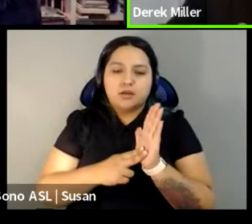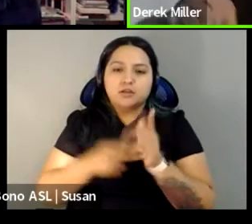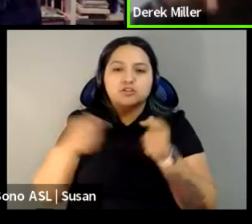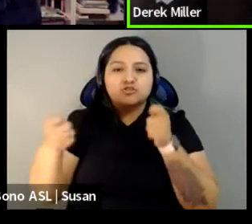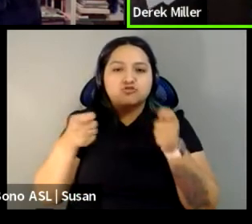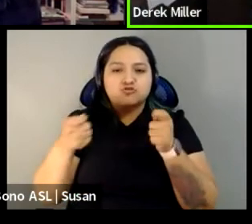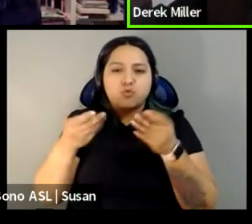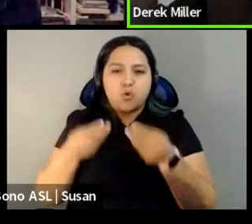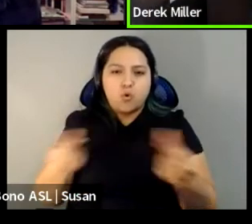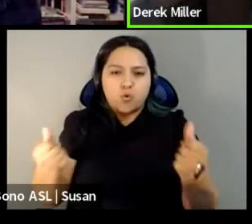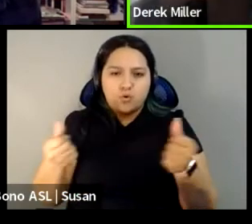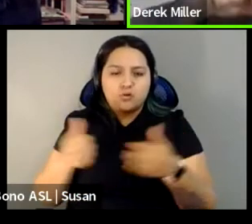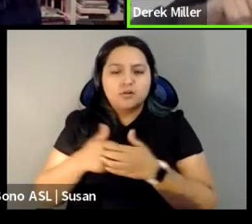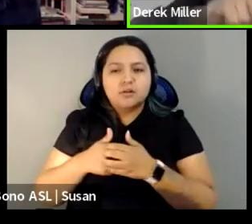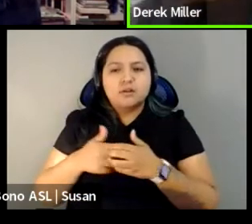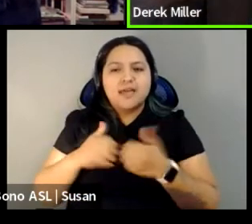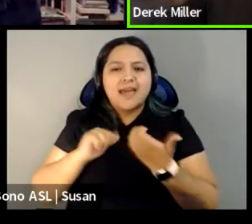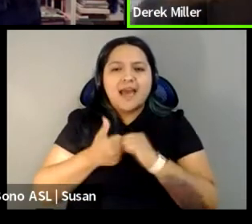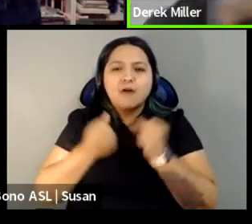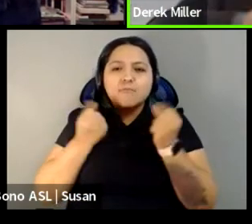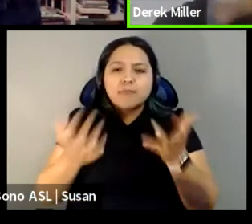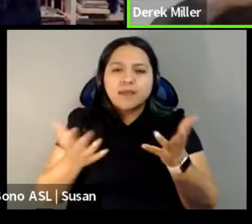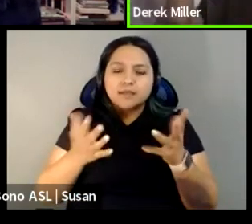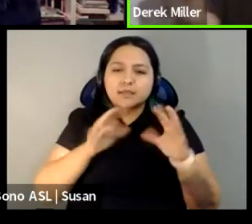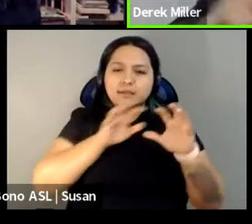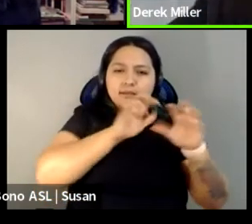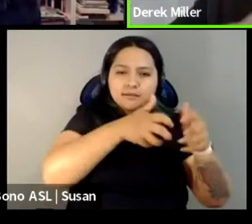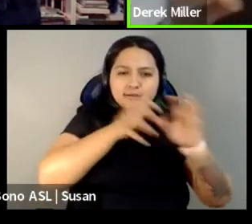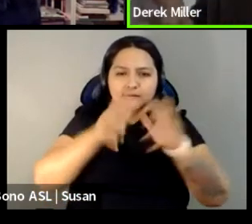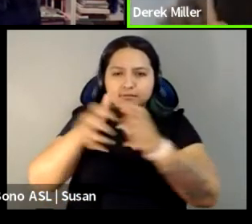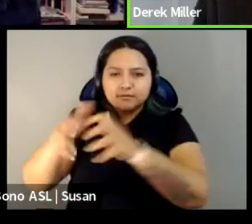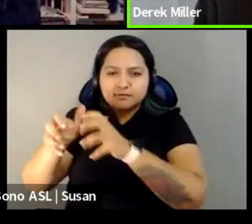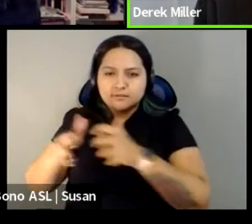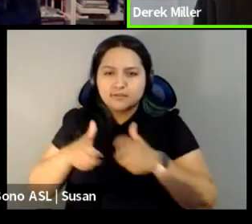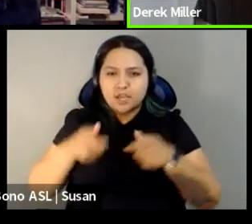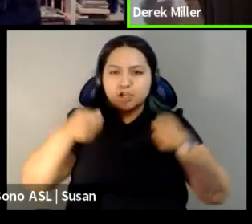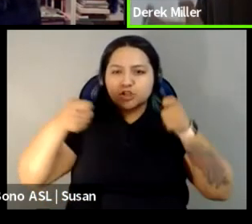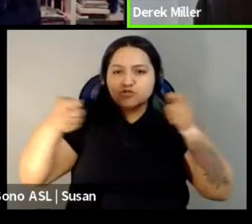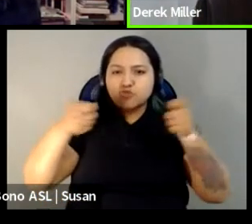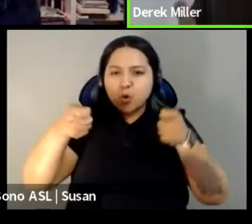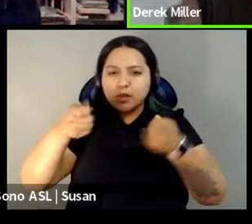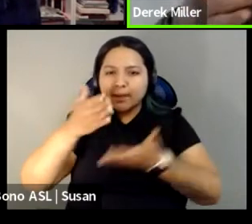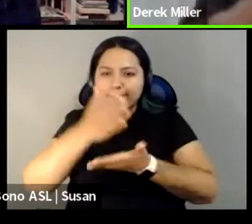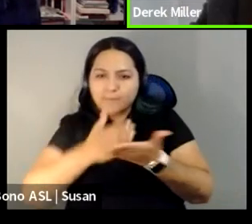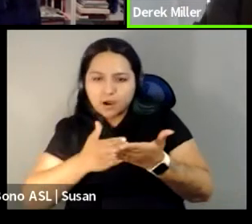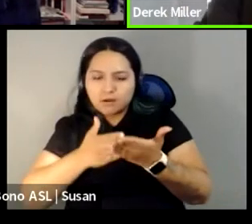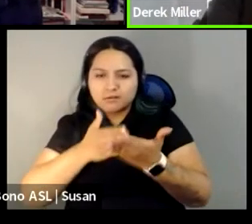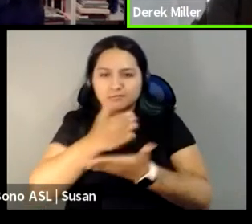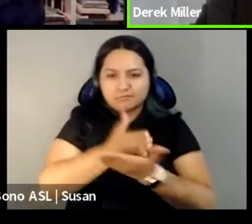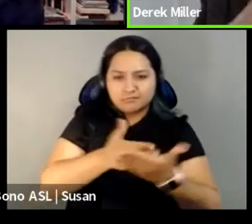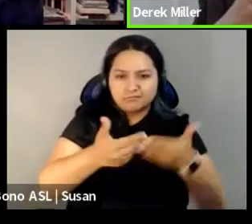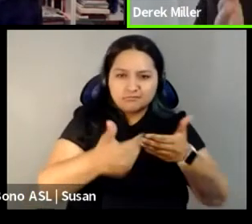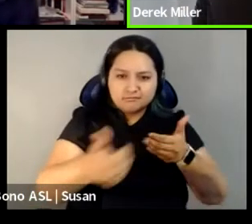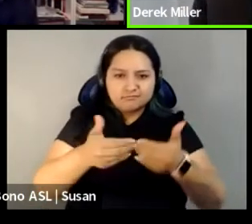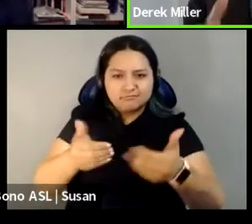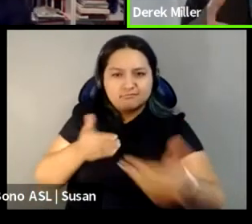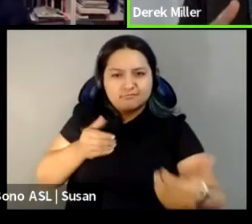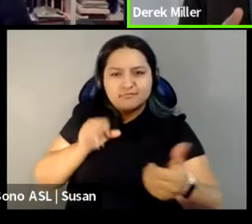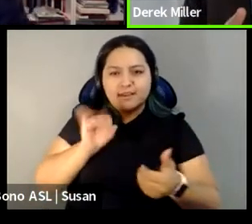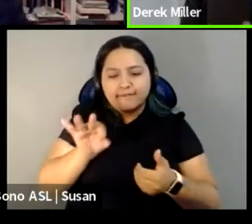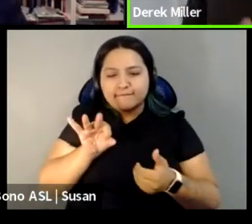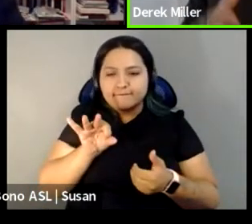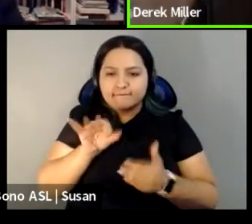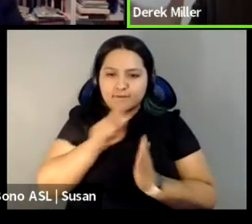way that so many different entities are controlling different pieces of a given theatrical property, the way that film rights come and require different